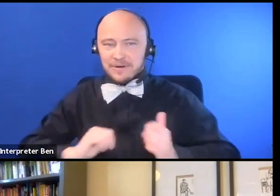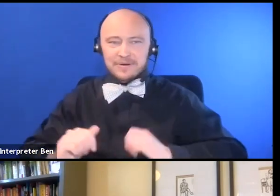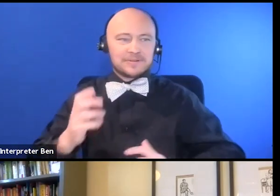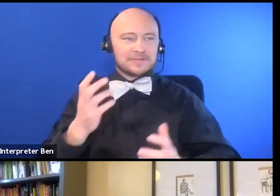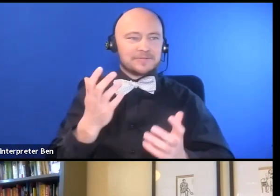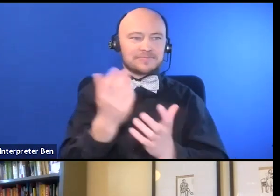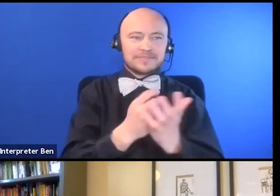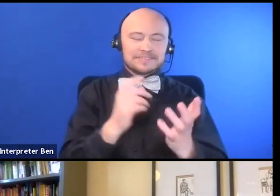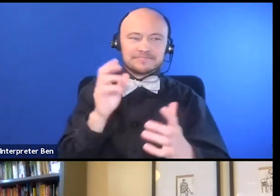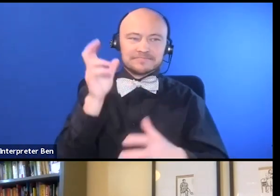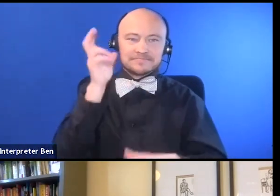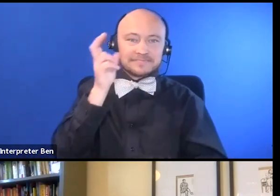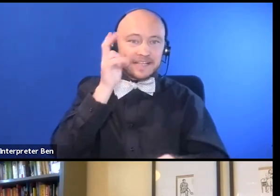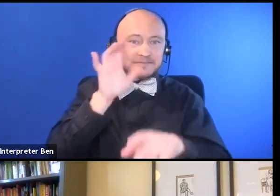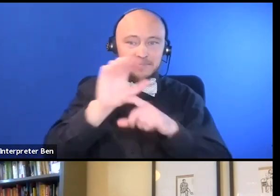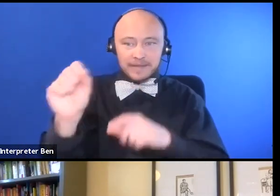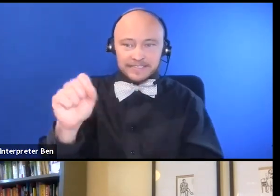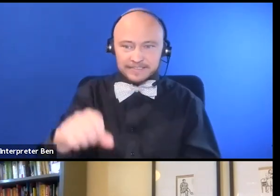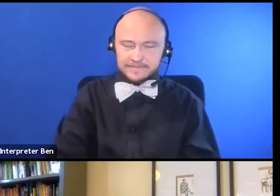sounds amazing.